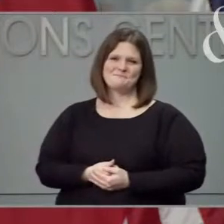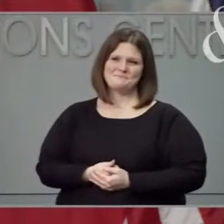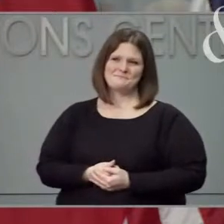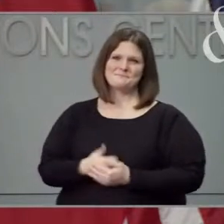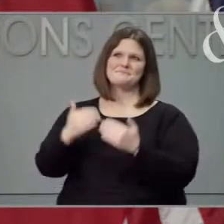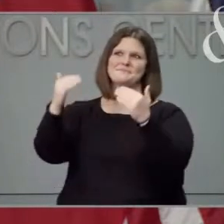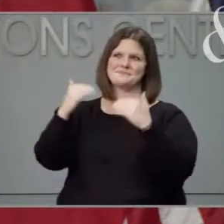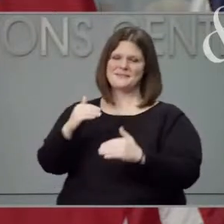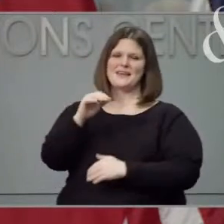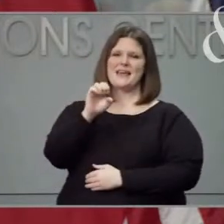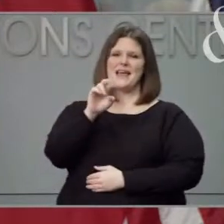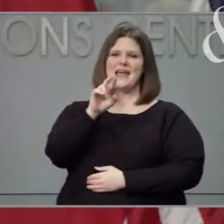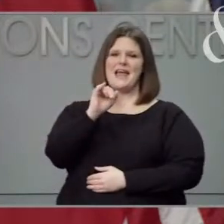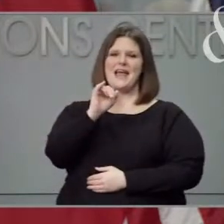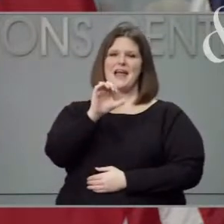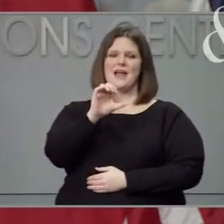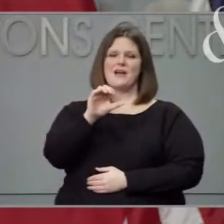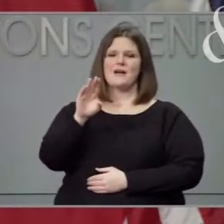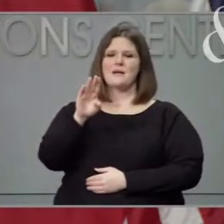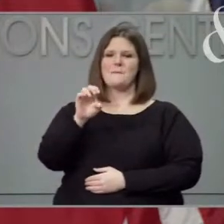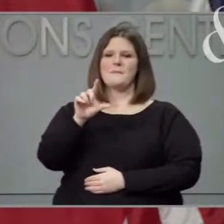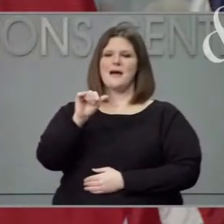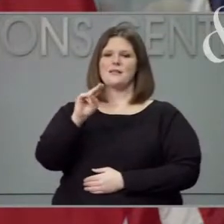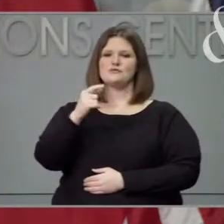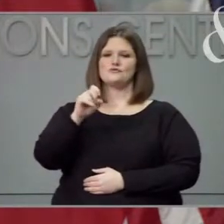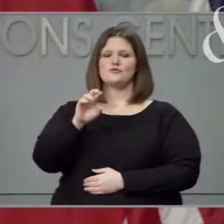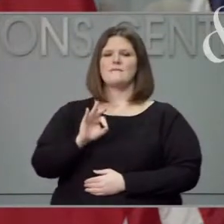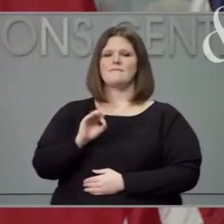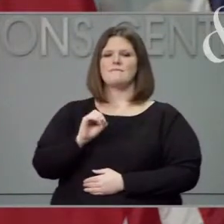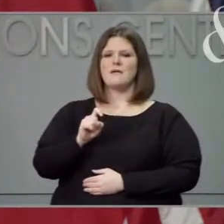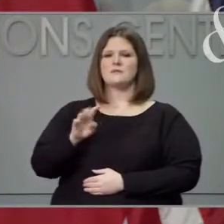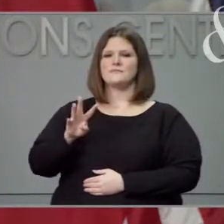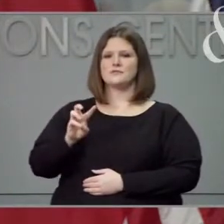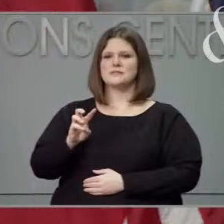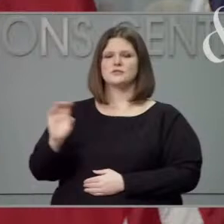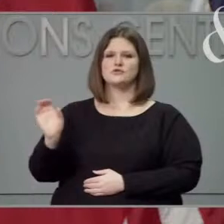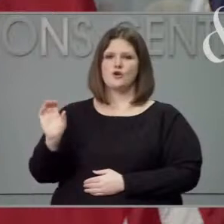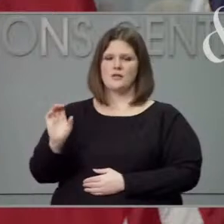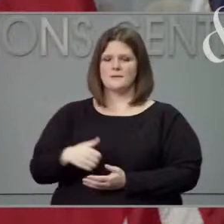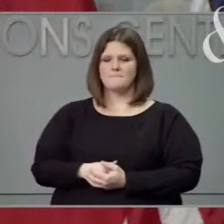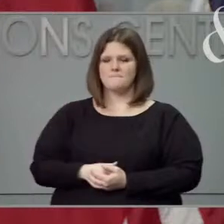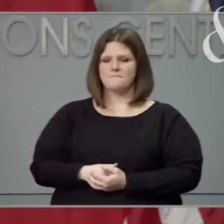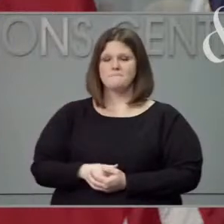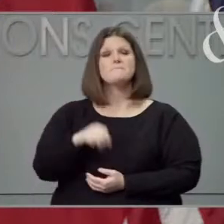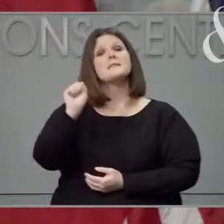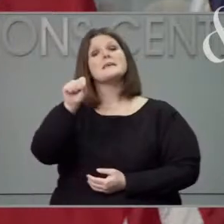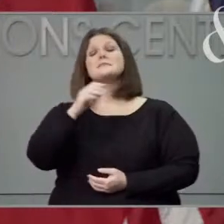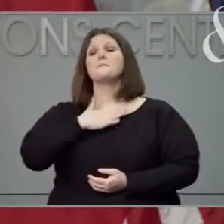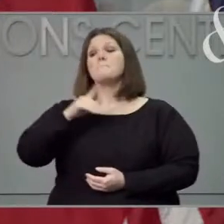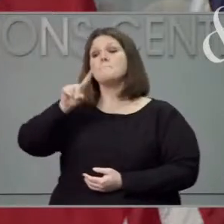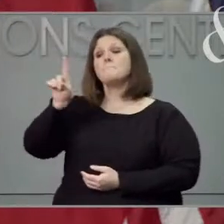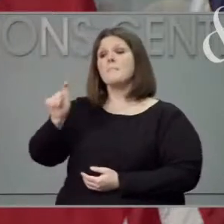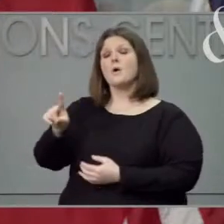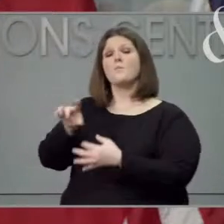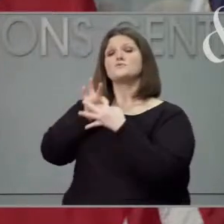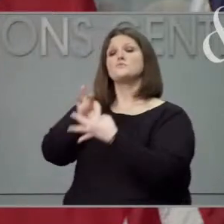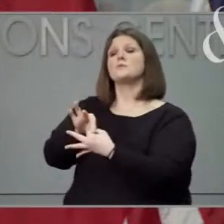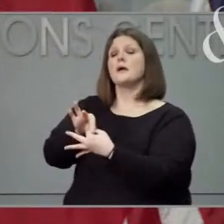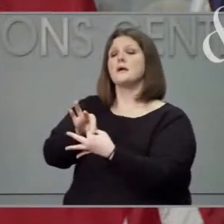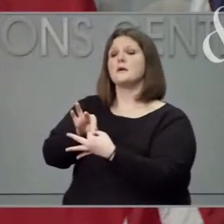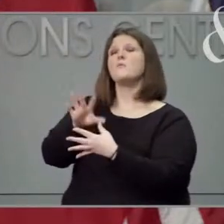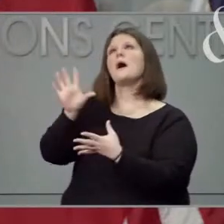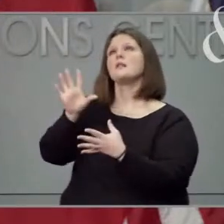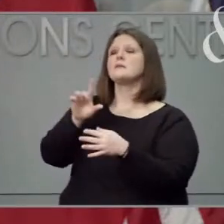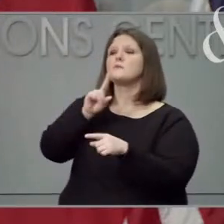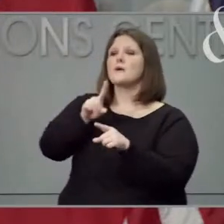We'll go to Derek Dellinger with Fox 46 Charlotte. Yes, my question specifically has to do along the lines